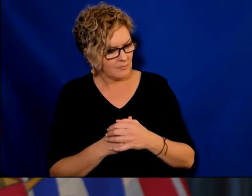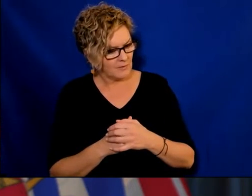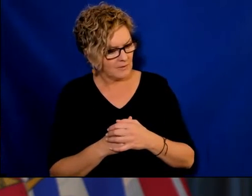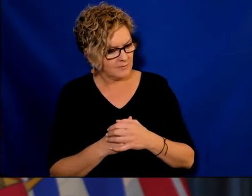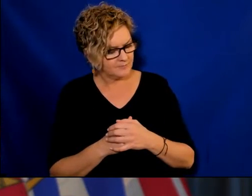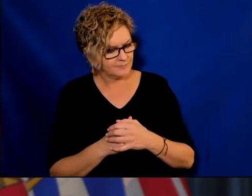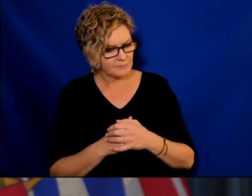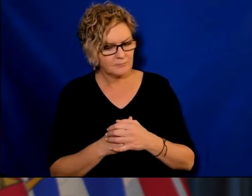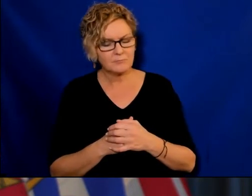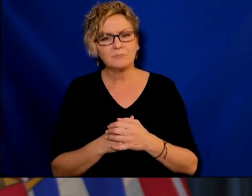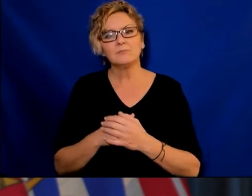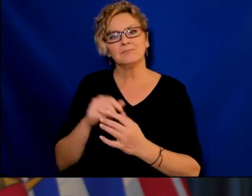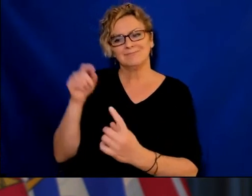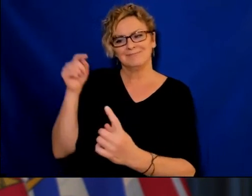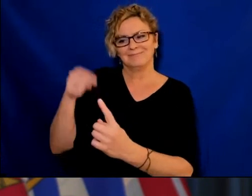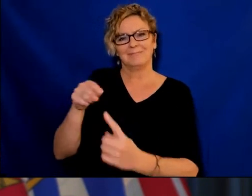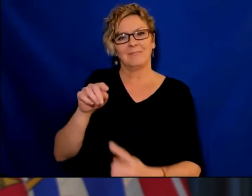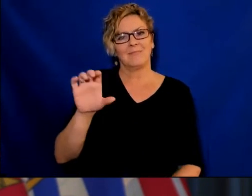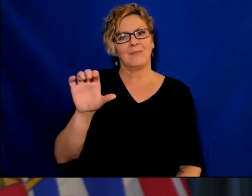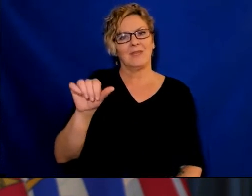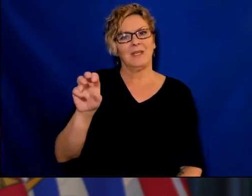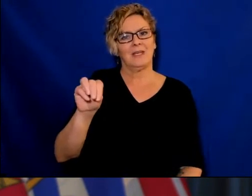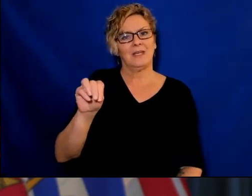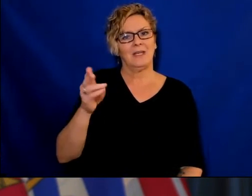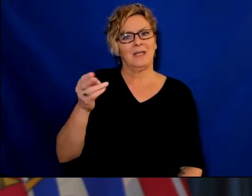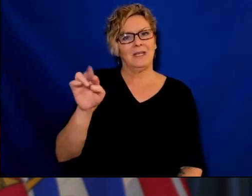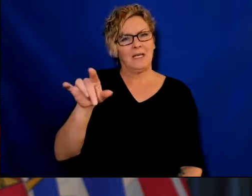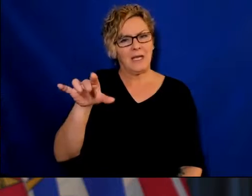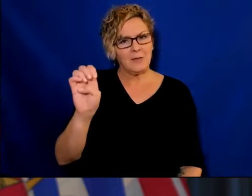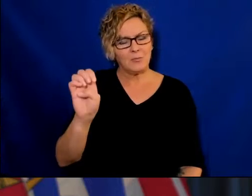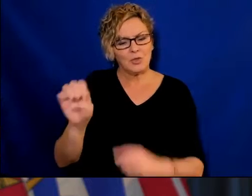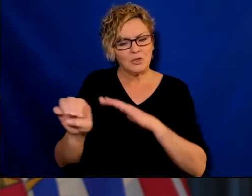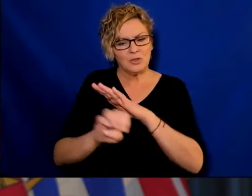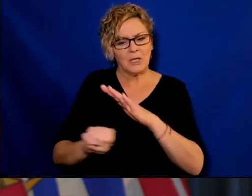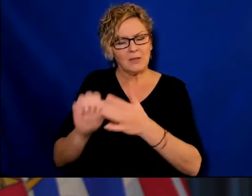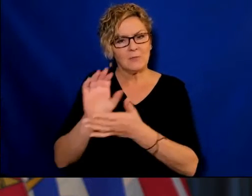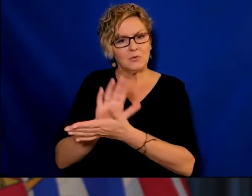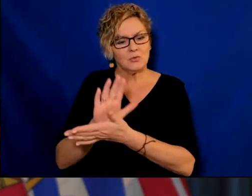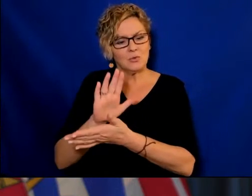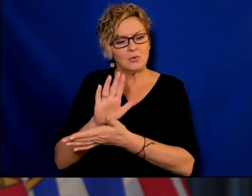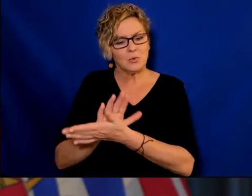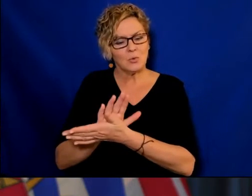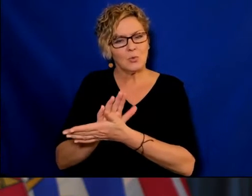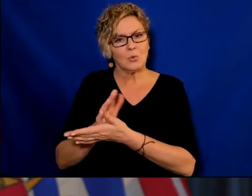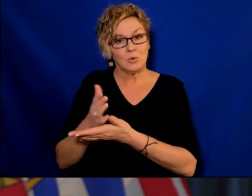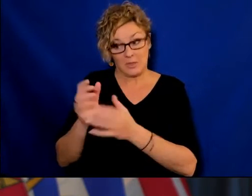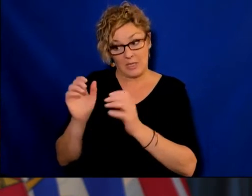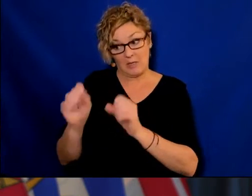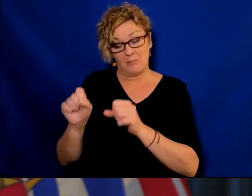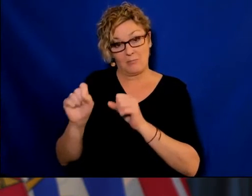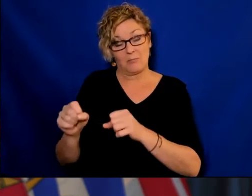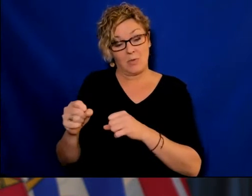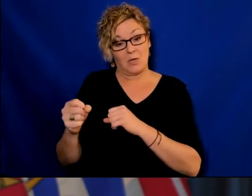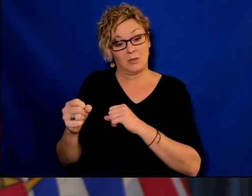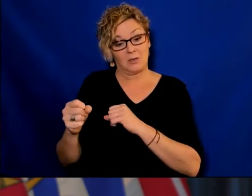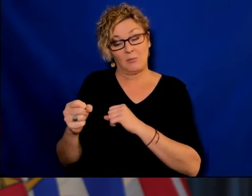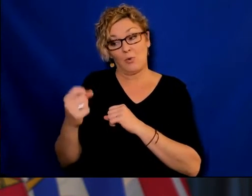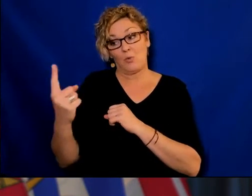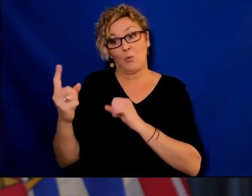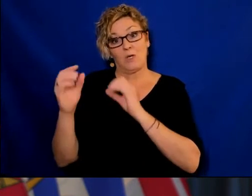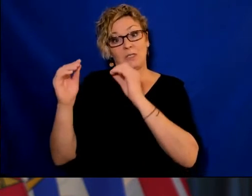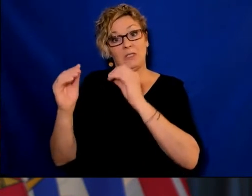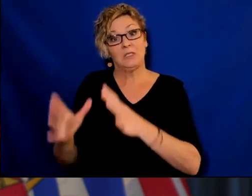for some of the students. And just wondering, should specialty teachers be able to teach hundreds of kids across